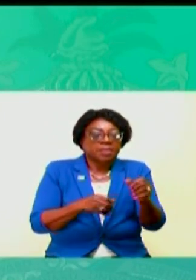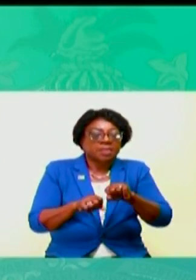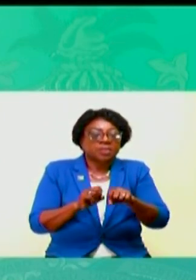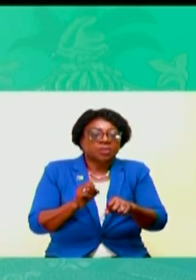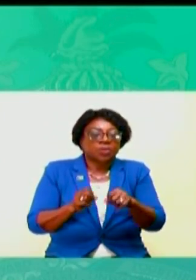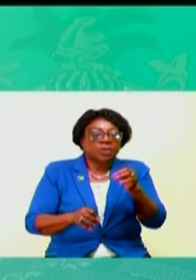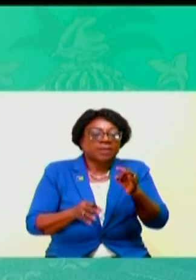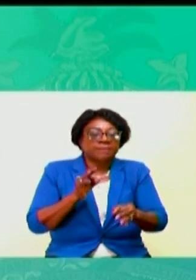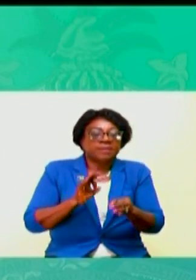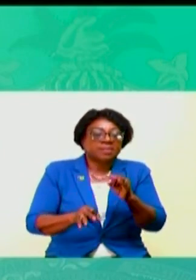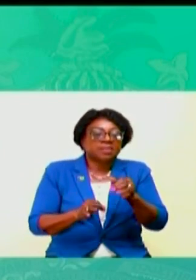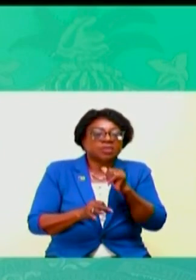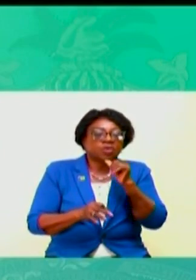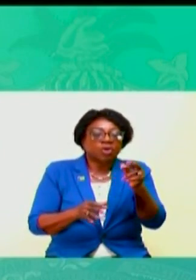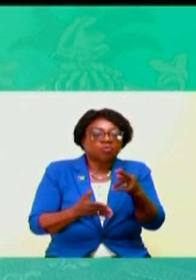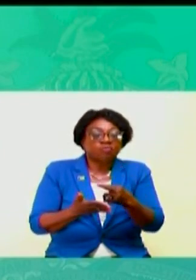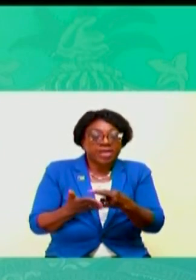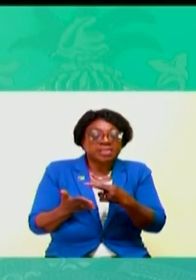ain't registered,